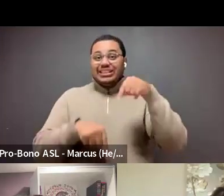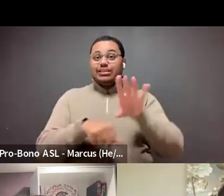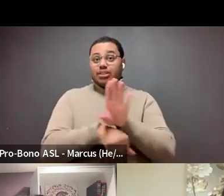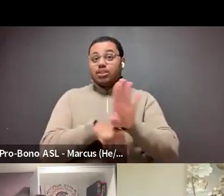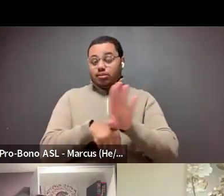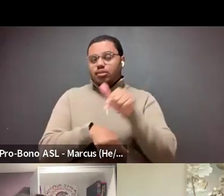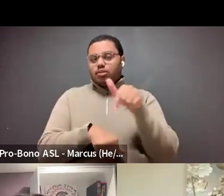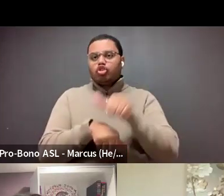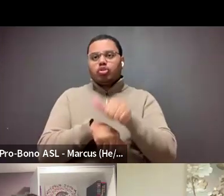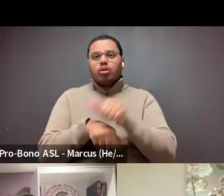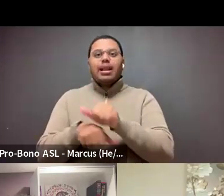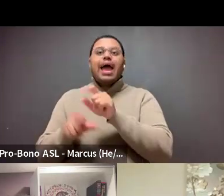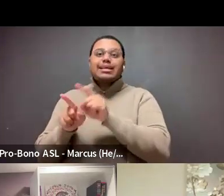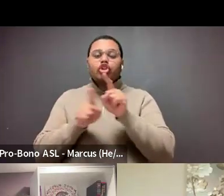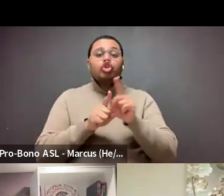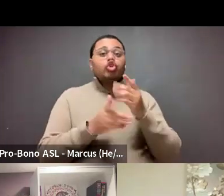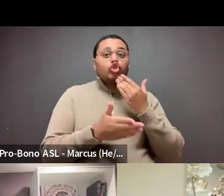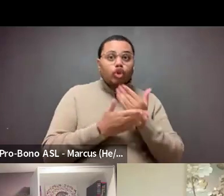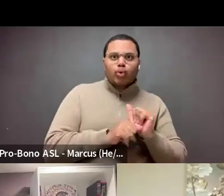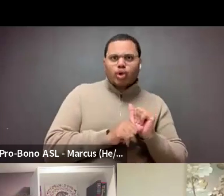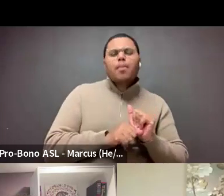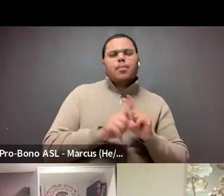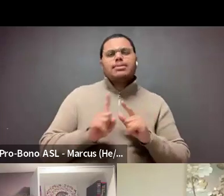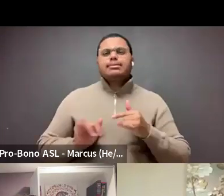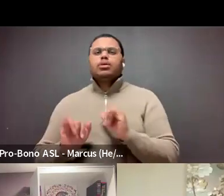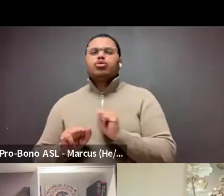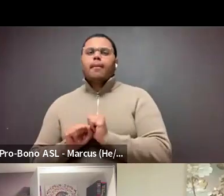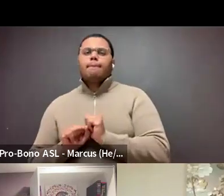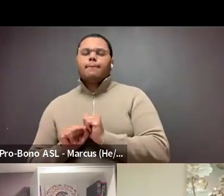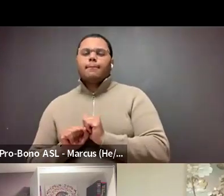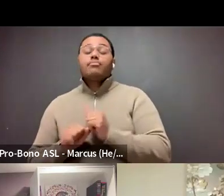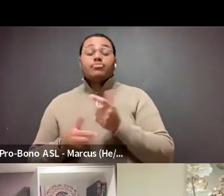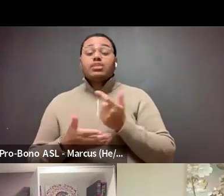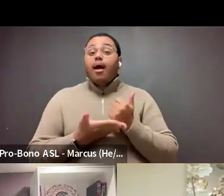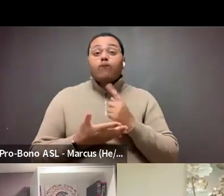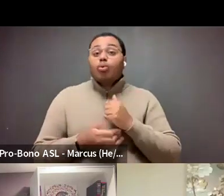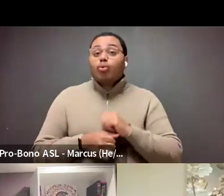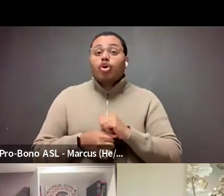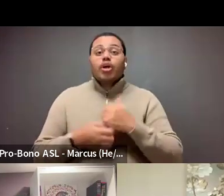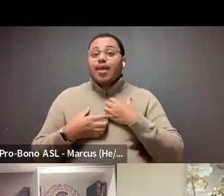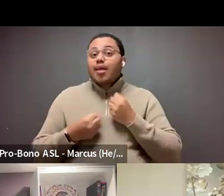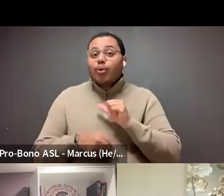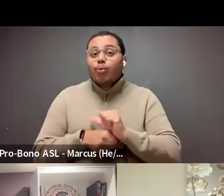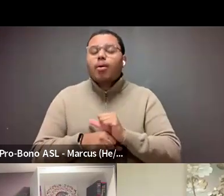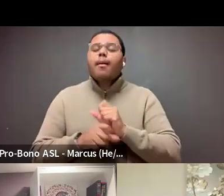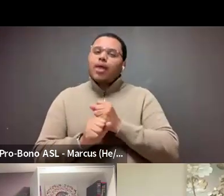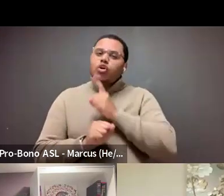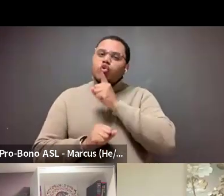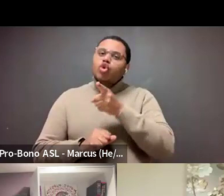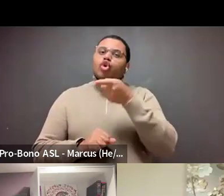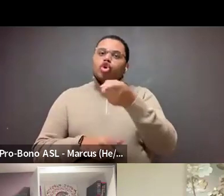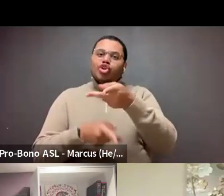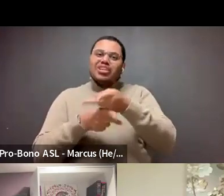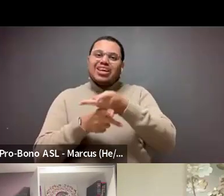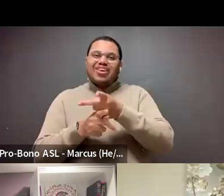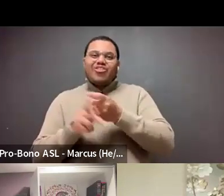job as much as it is also good work and helpful work and healing work. And so making sure that you're also taking care of that side